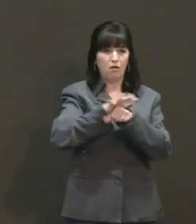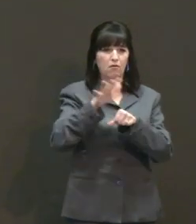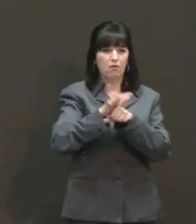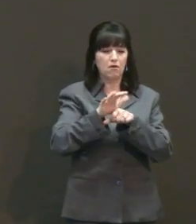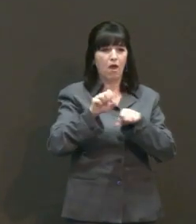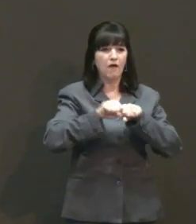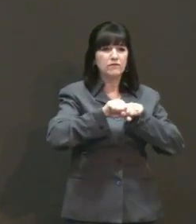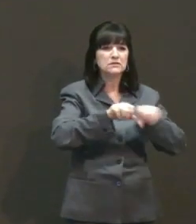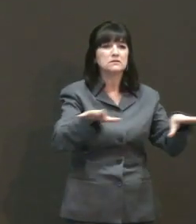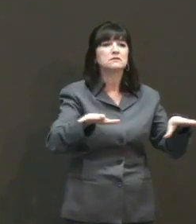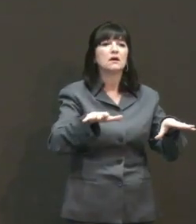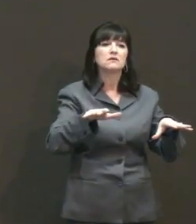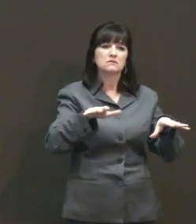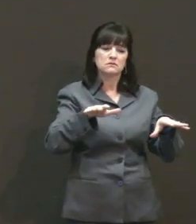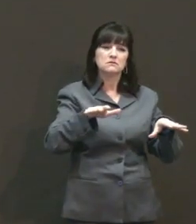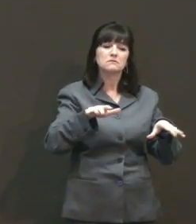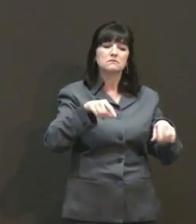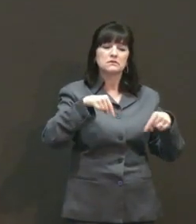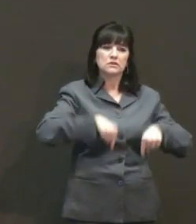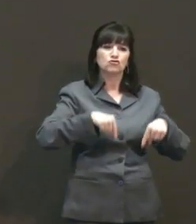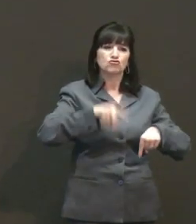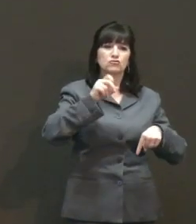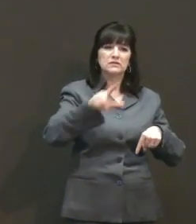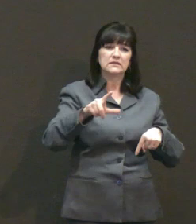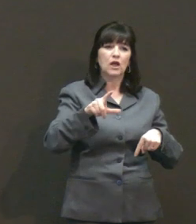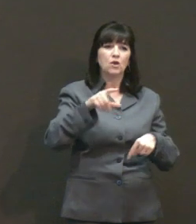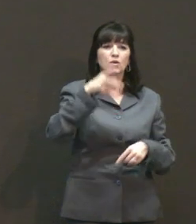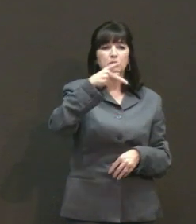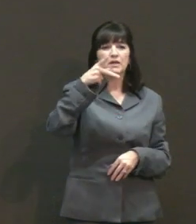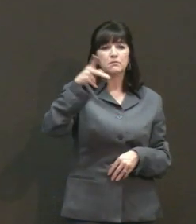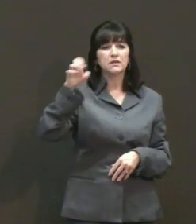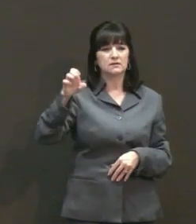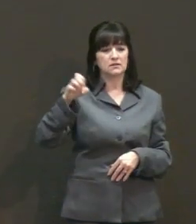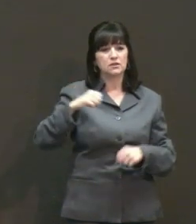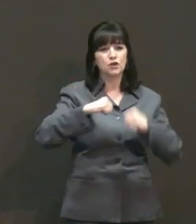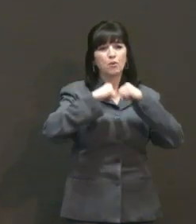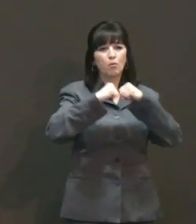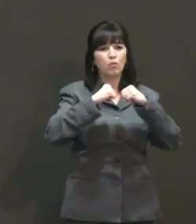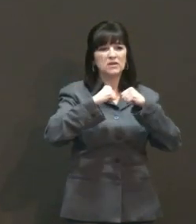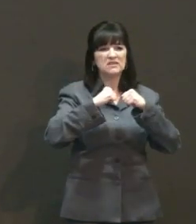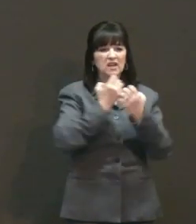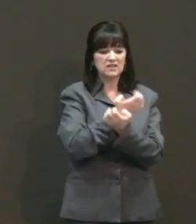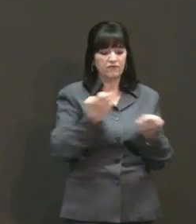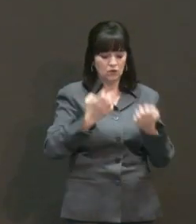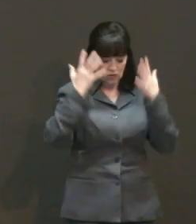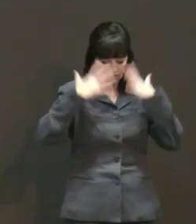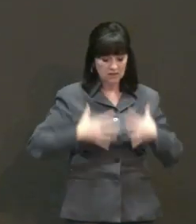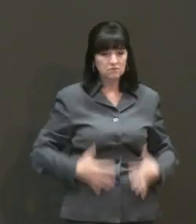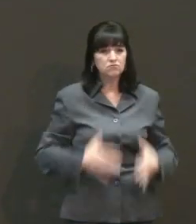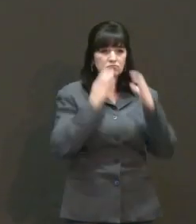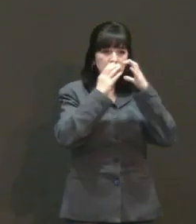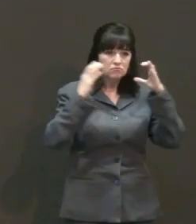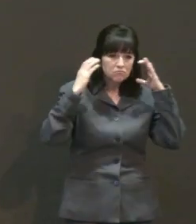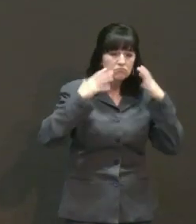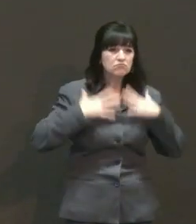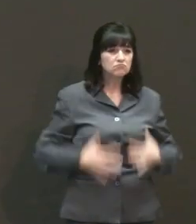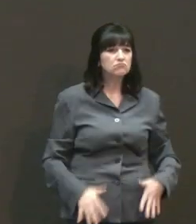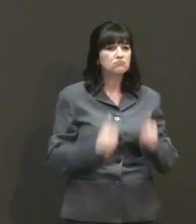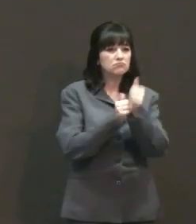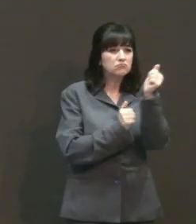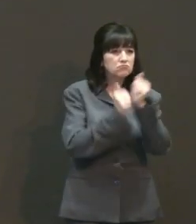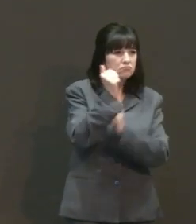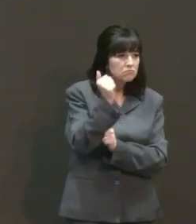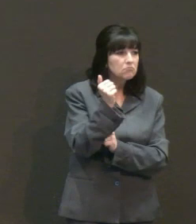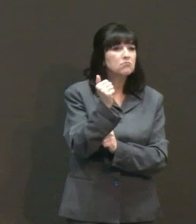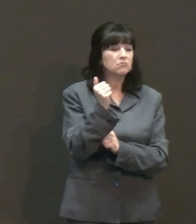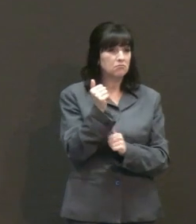getting it from somewhere else? If that is so, I'm sorry, if we do have enough, why did we